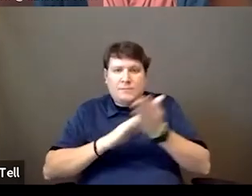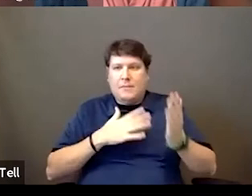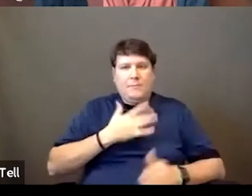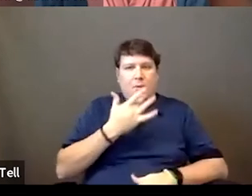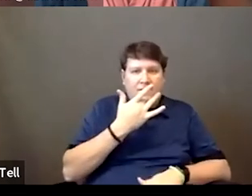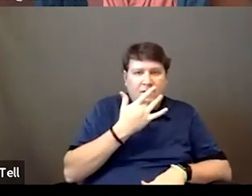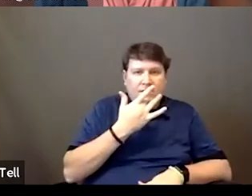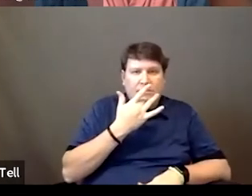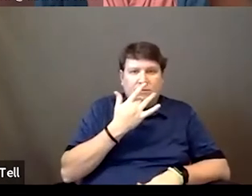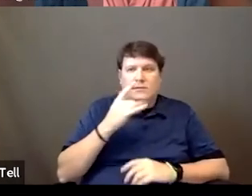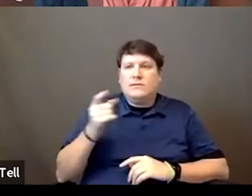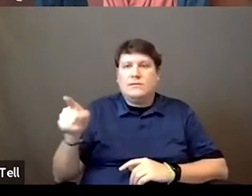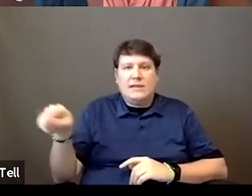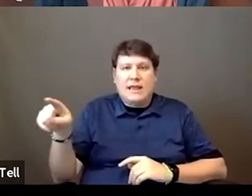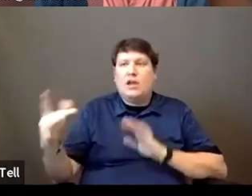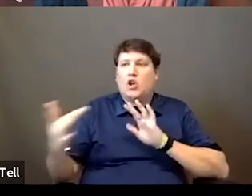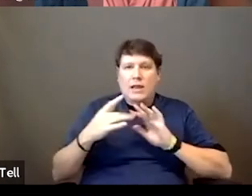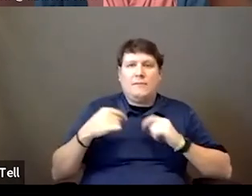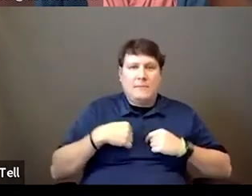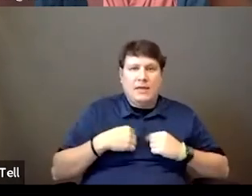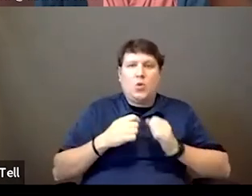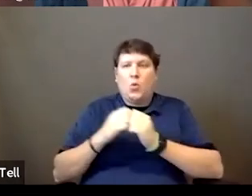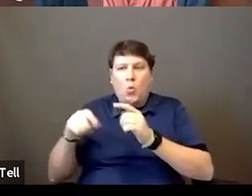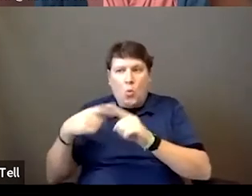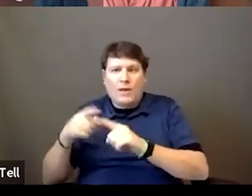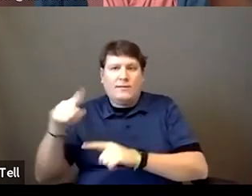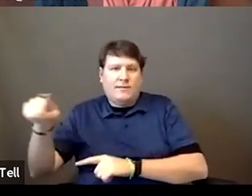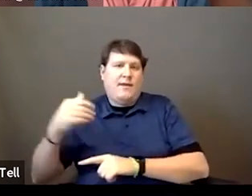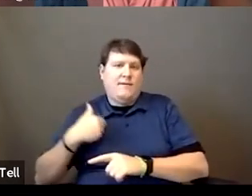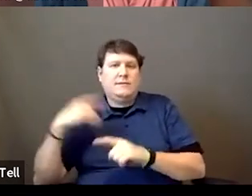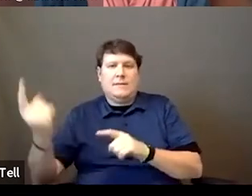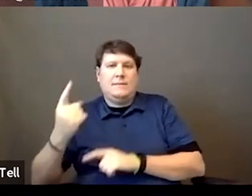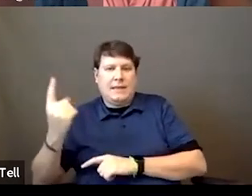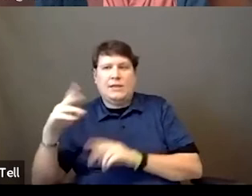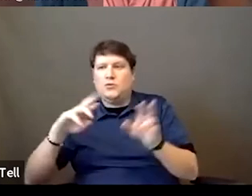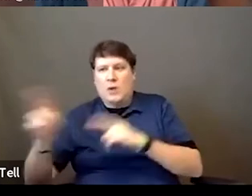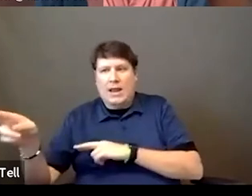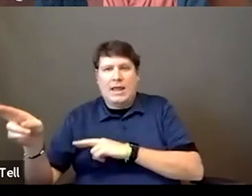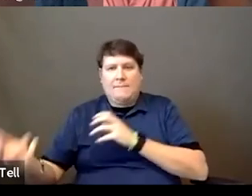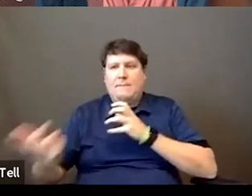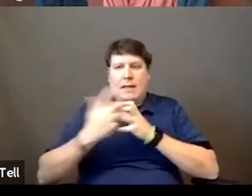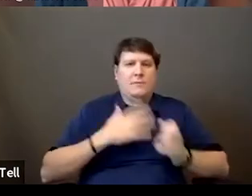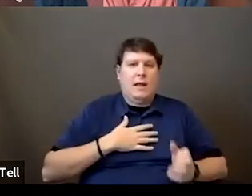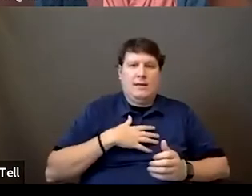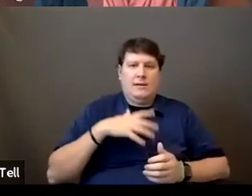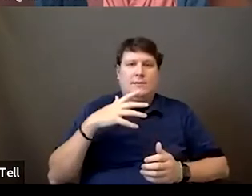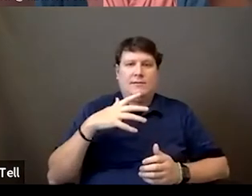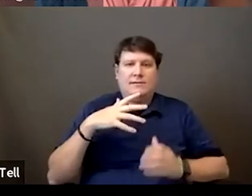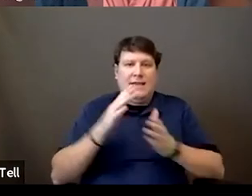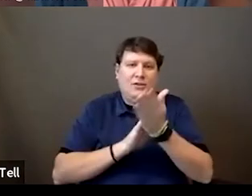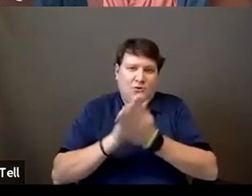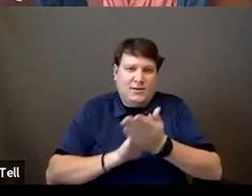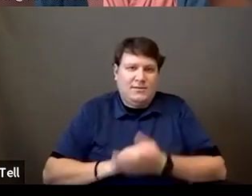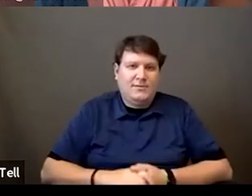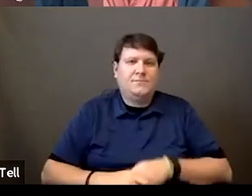then do what it's supposed to do, right? Yeah, I agree. I mean, TikTok has been going on for a few years now, and I know it's one of the